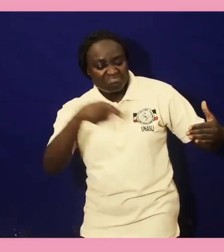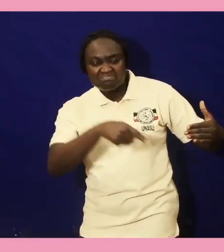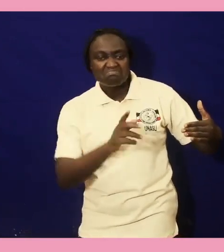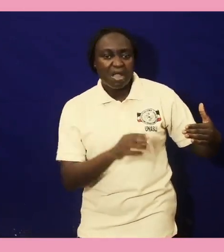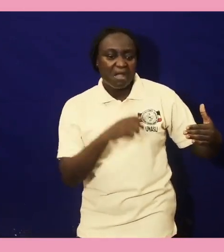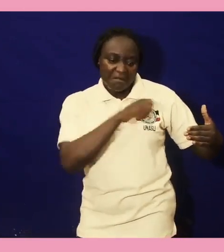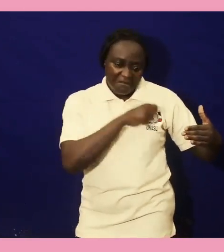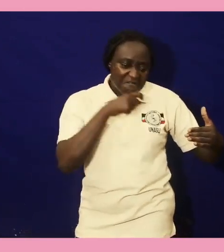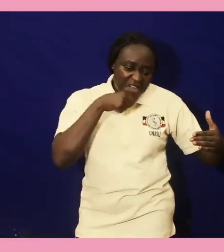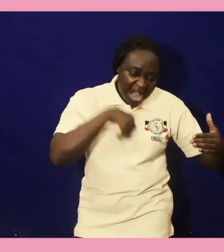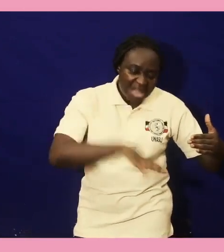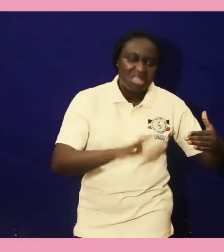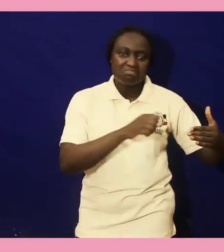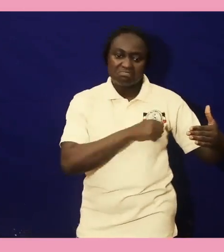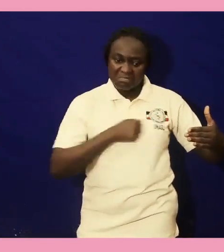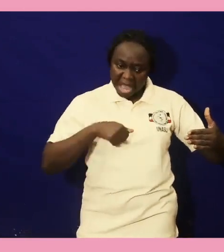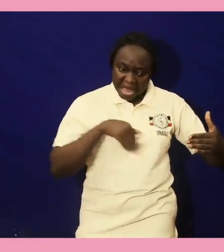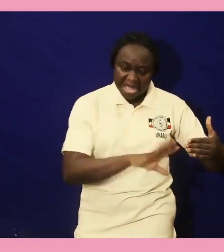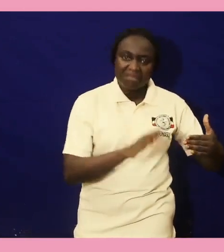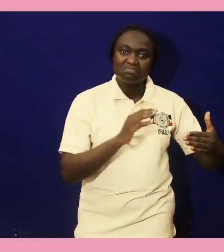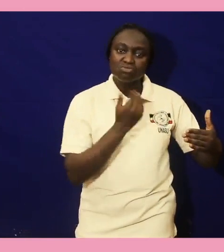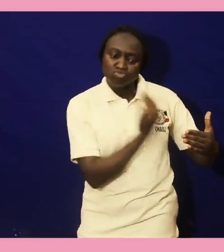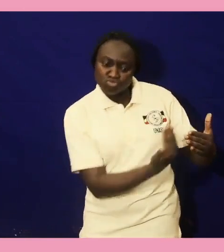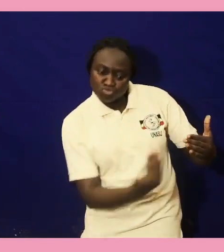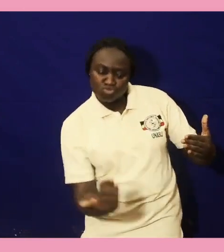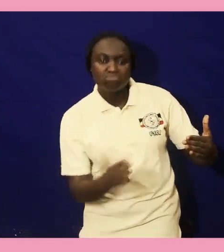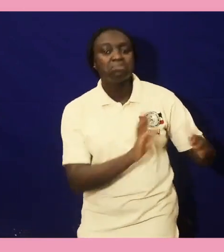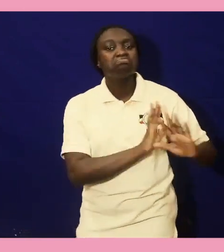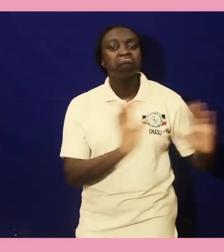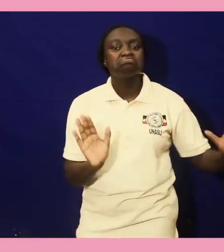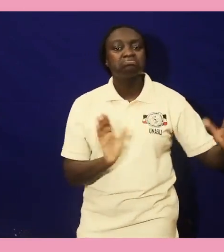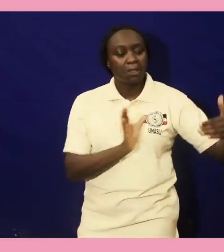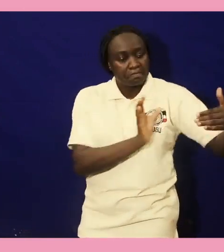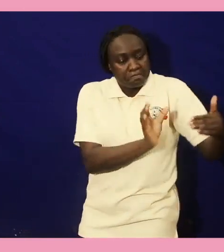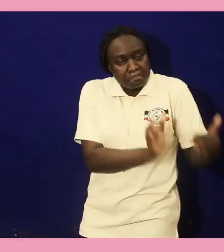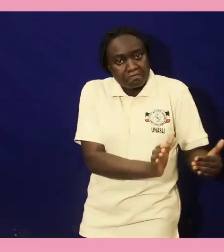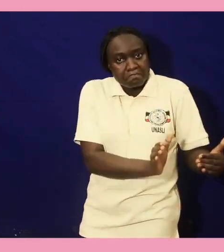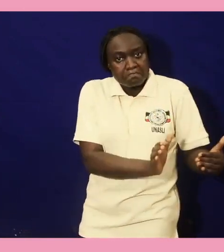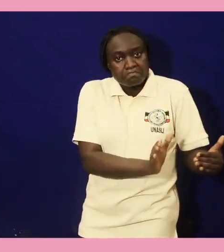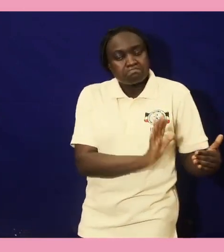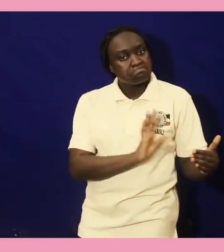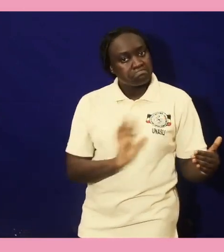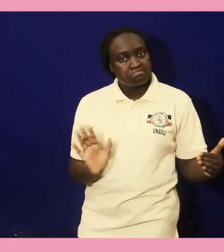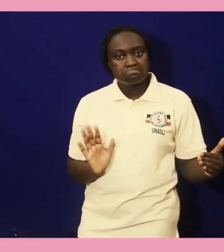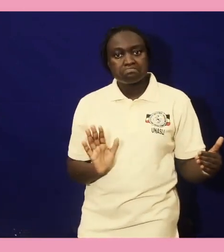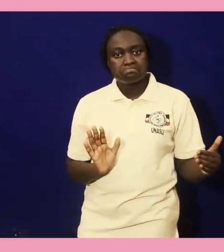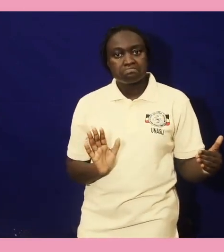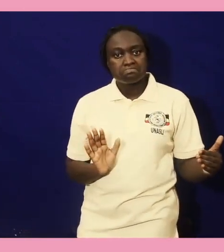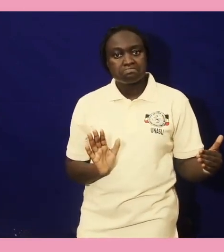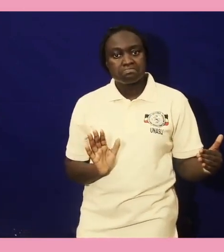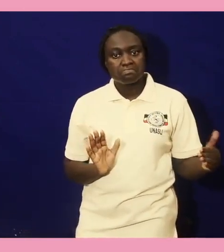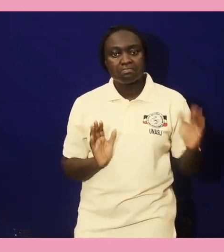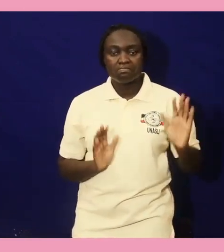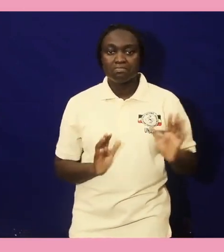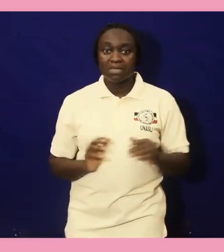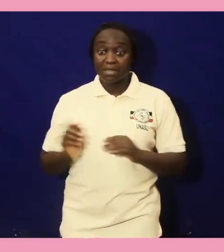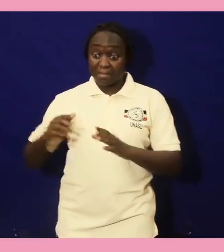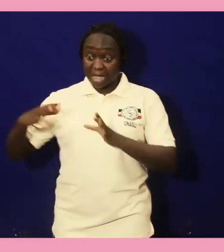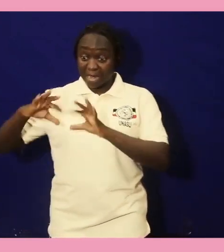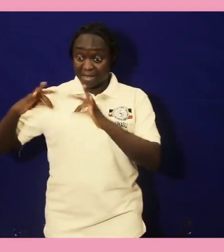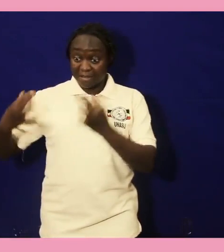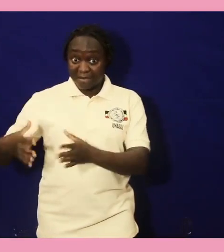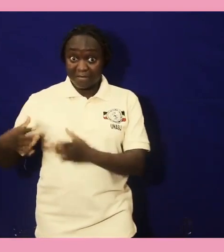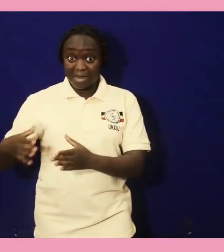children. There is another family where we have father, mother,